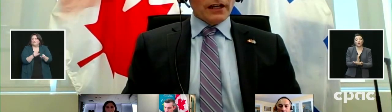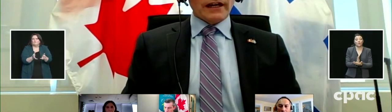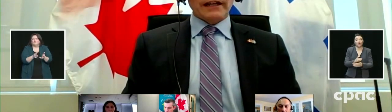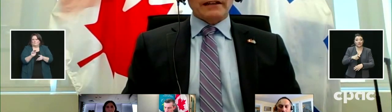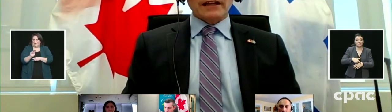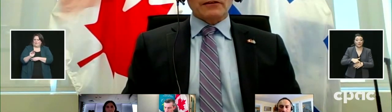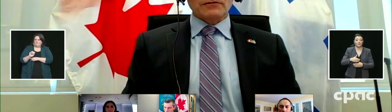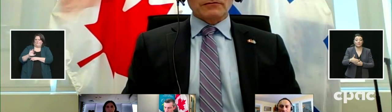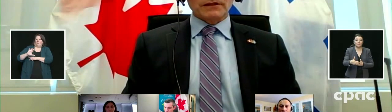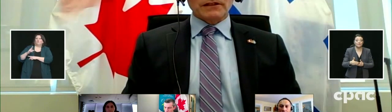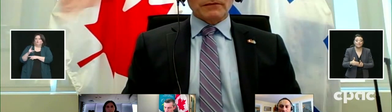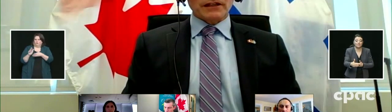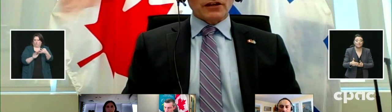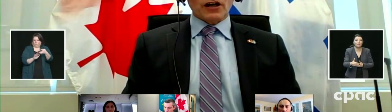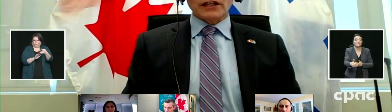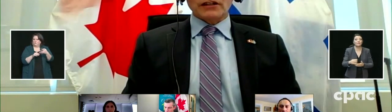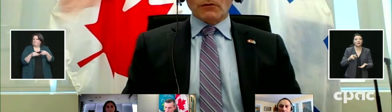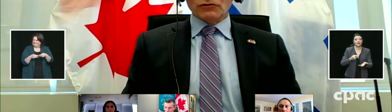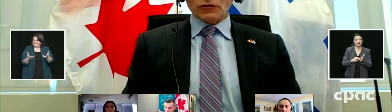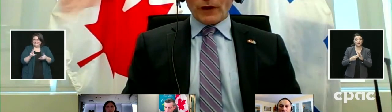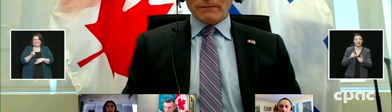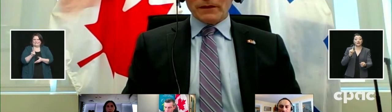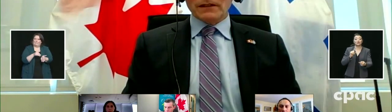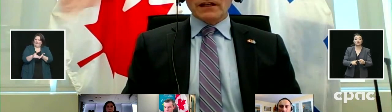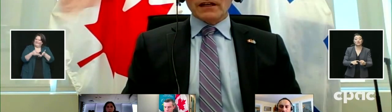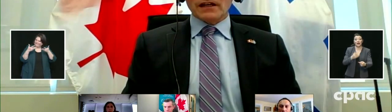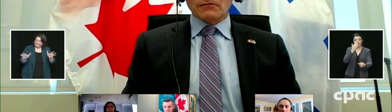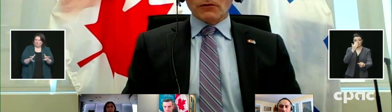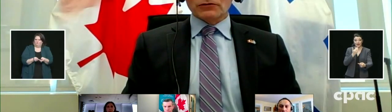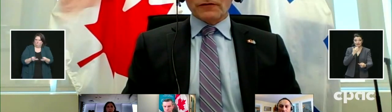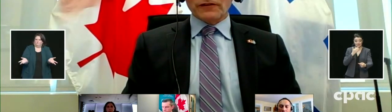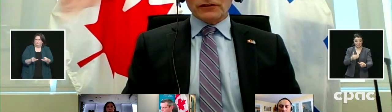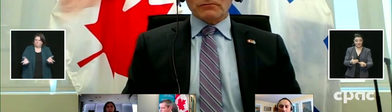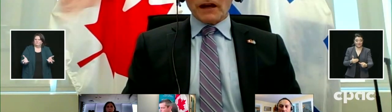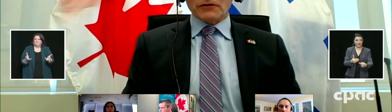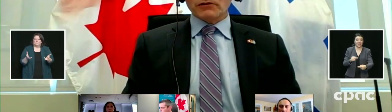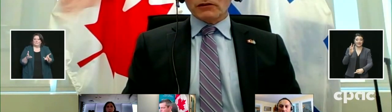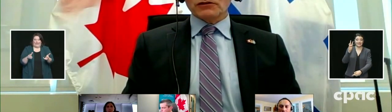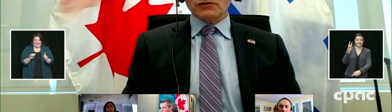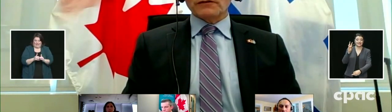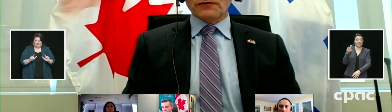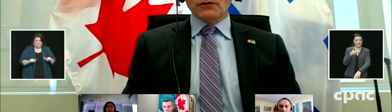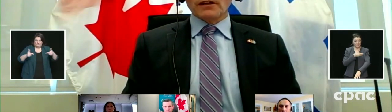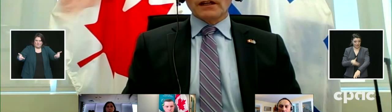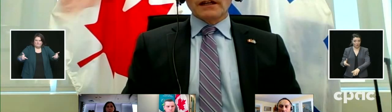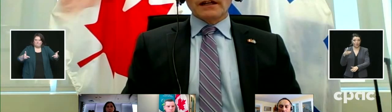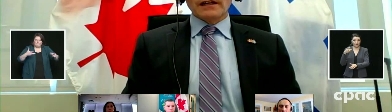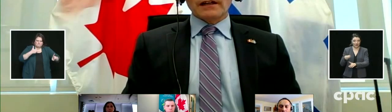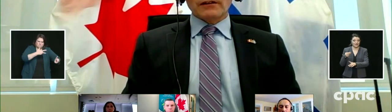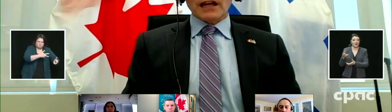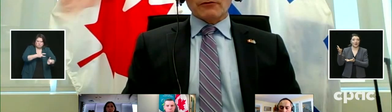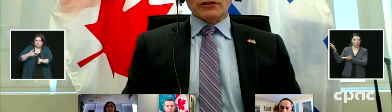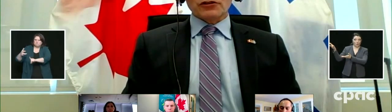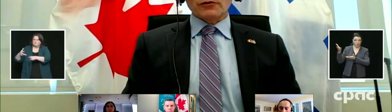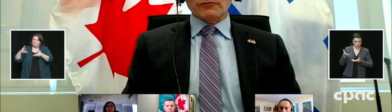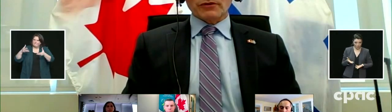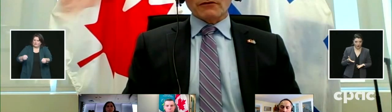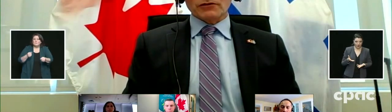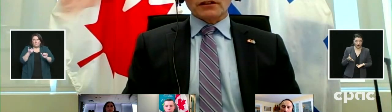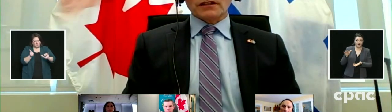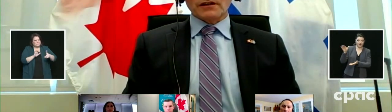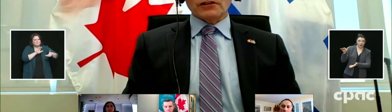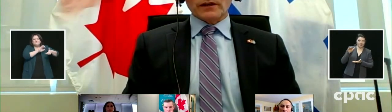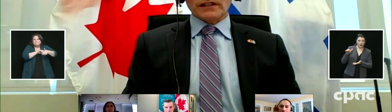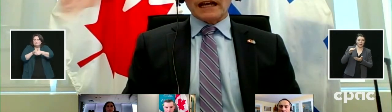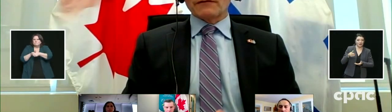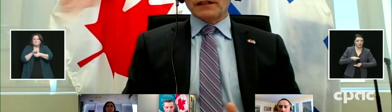March, and that being done in the most rapid and the most efficient manner, but also in full collaboration with